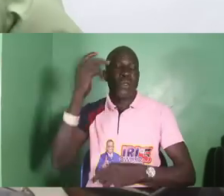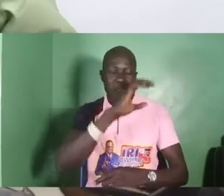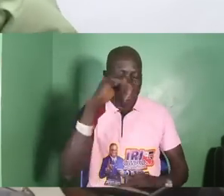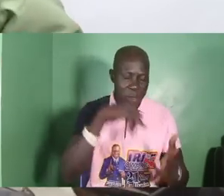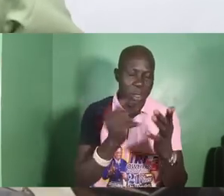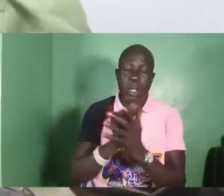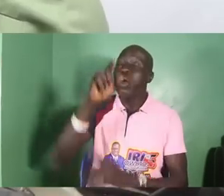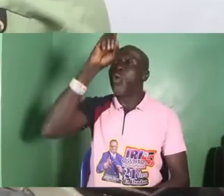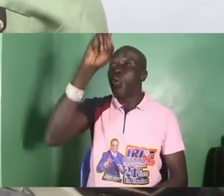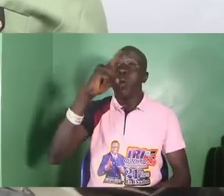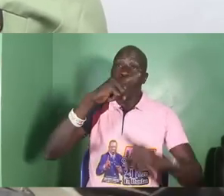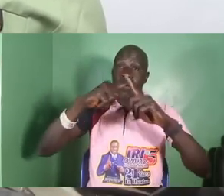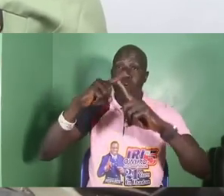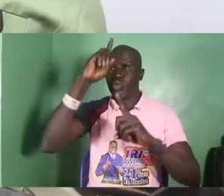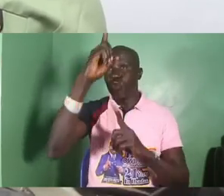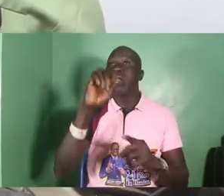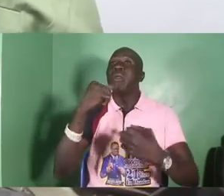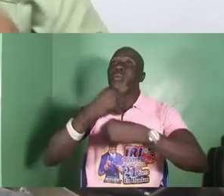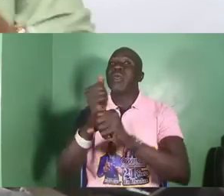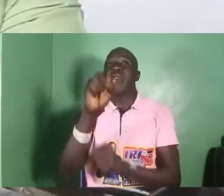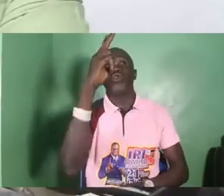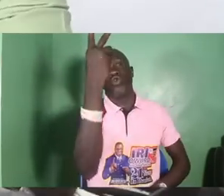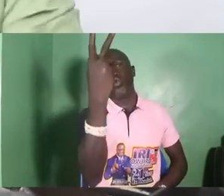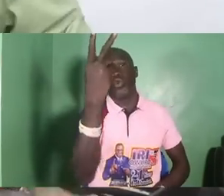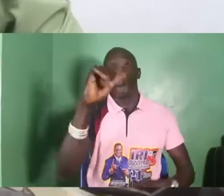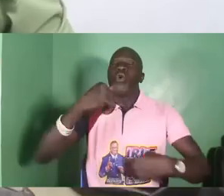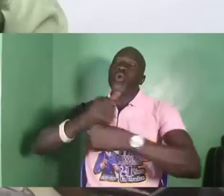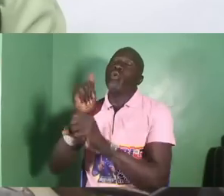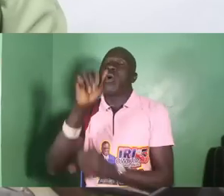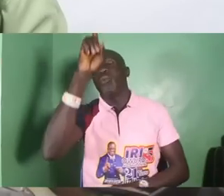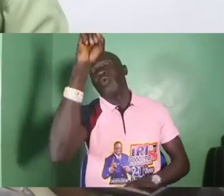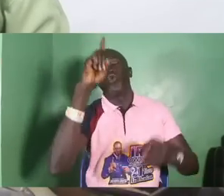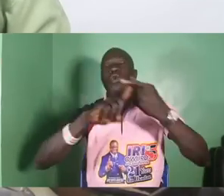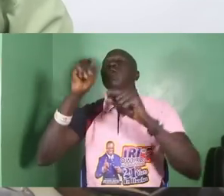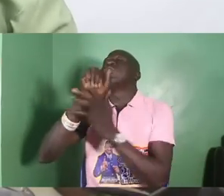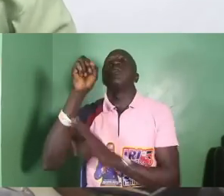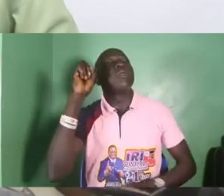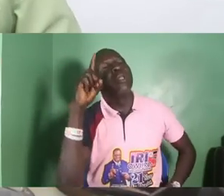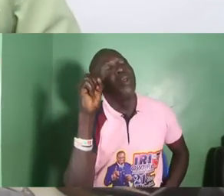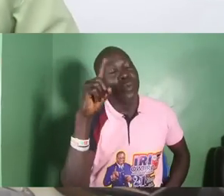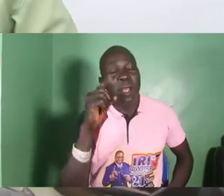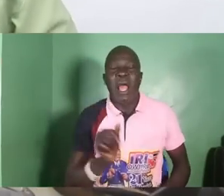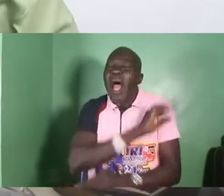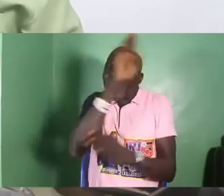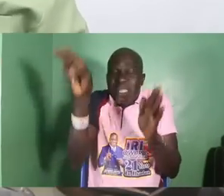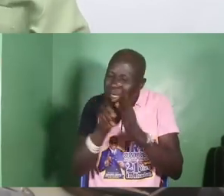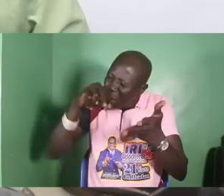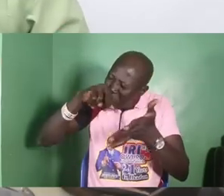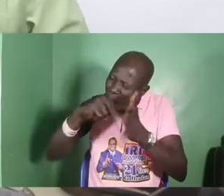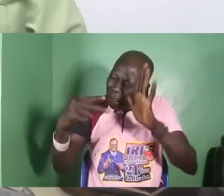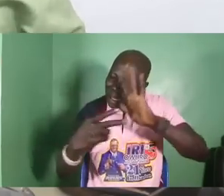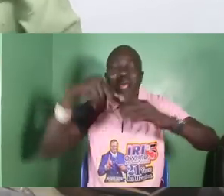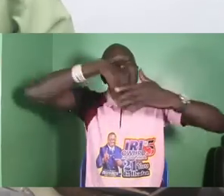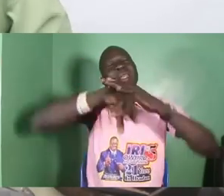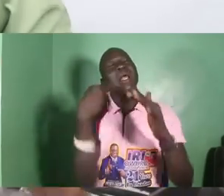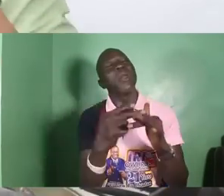well. 1+1 yẹ kó jẹ́ 2. O kọ pẹ̀lú kan ṣe kó jẹ́ 8. But 1+1 jẹ́ 11. O kọ pẹ̀lú kan ó jẹ́ mọ́kànlá. That's a minute. Ó ní ìtumọ̀. Olú àmọ́